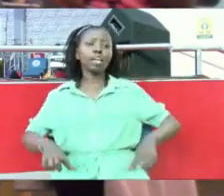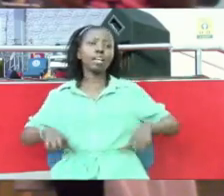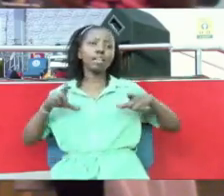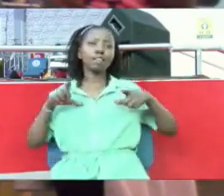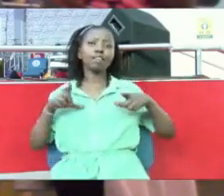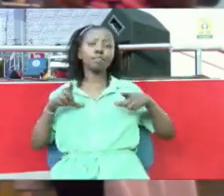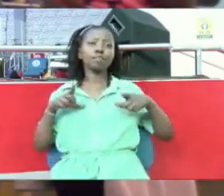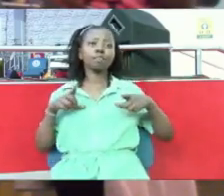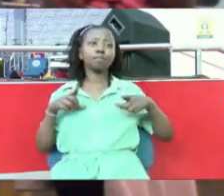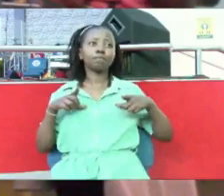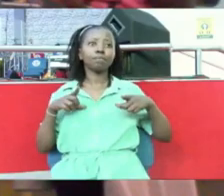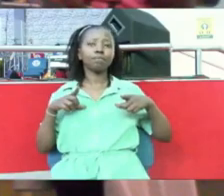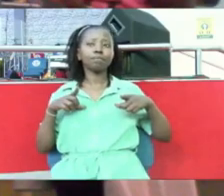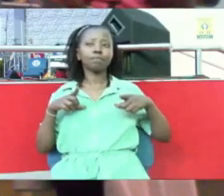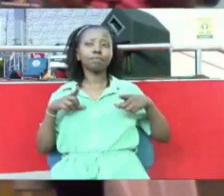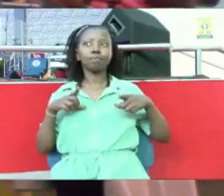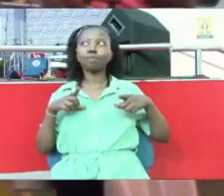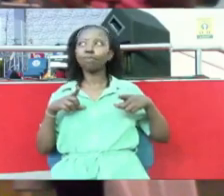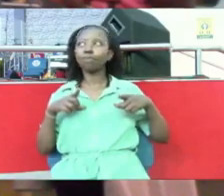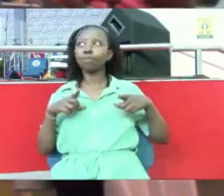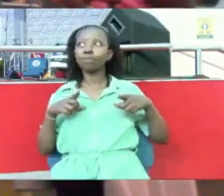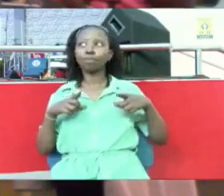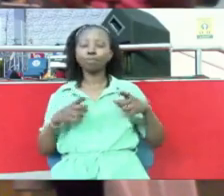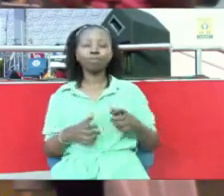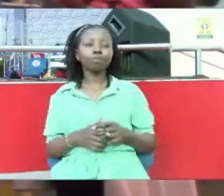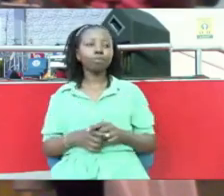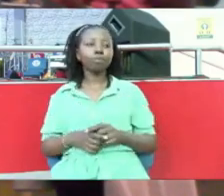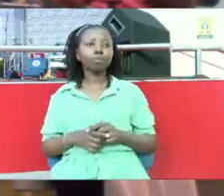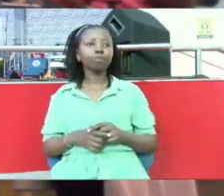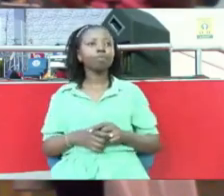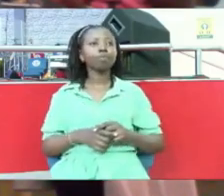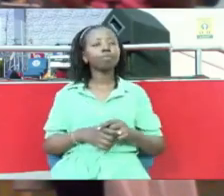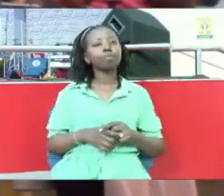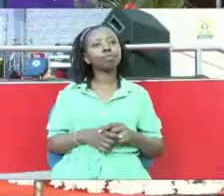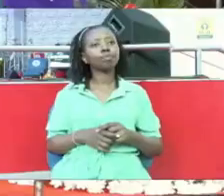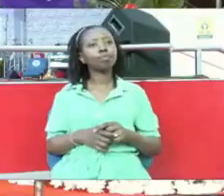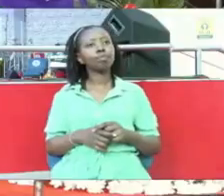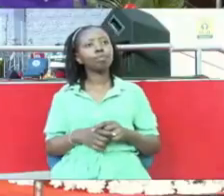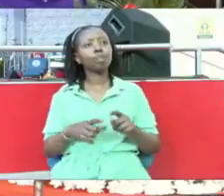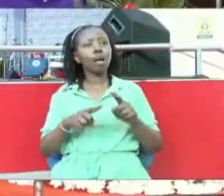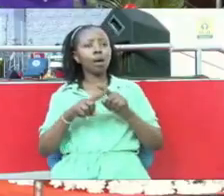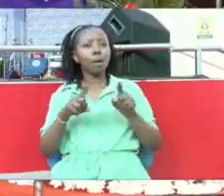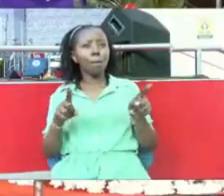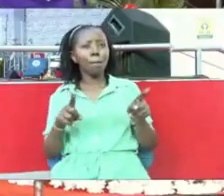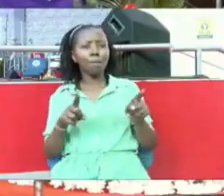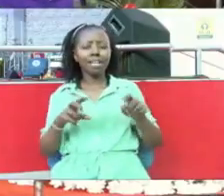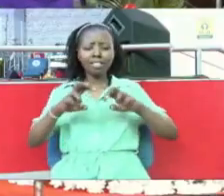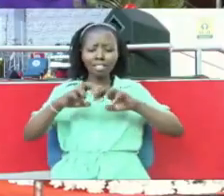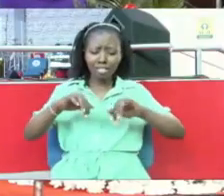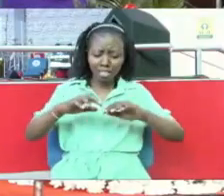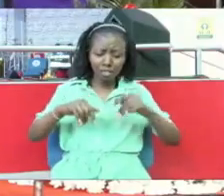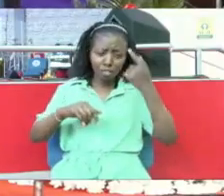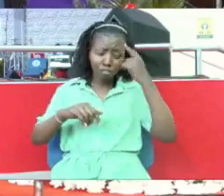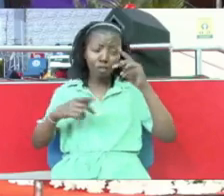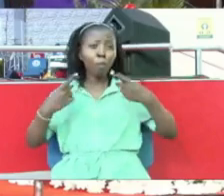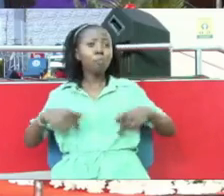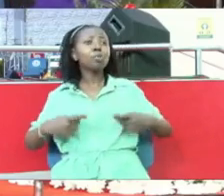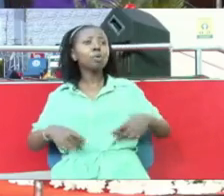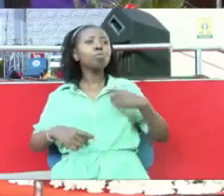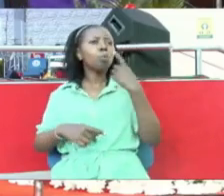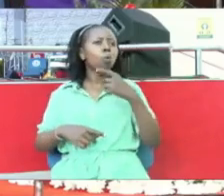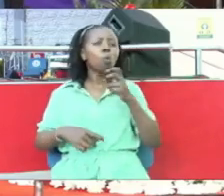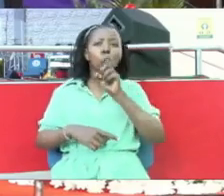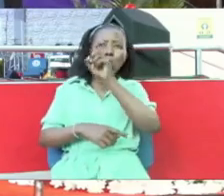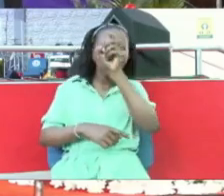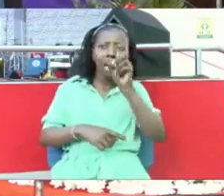ya wasiompenda imewekwa kwa sababu ya wale ambao wanampenda. But he is looking for people who will dare ask for